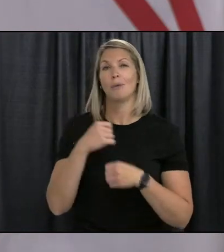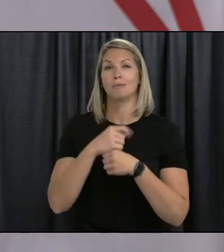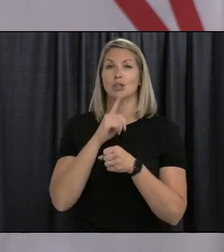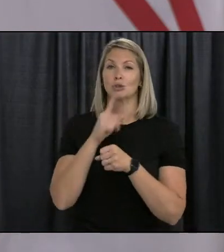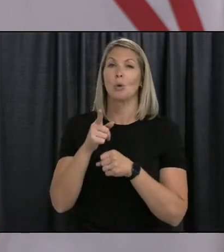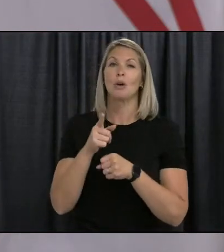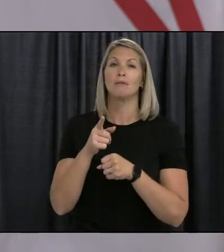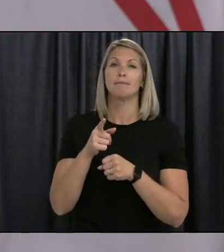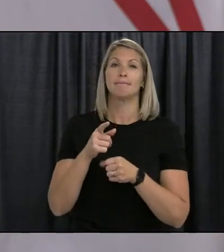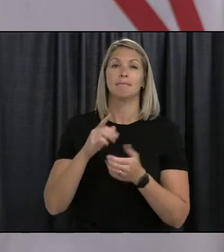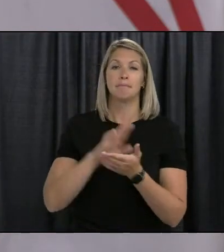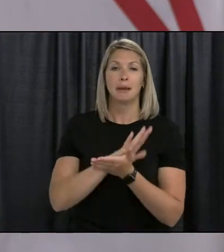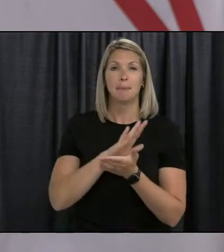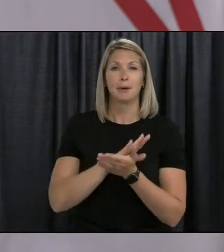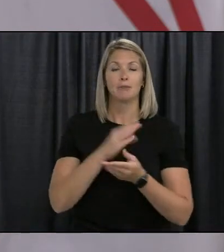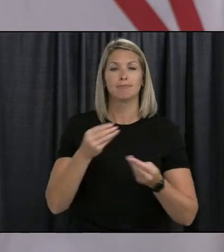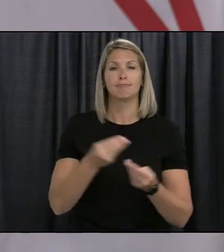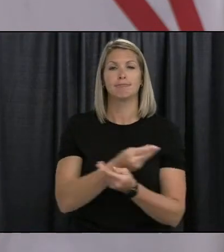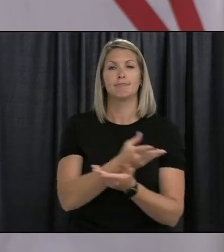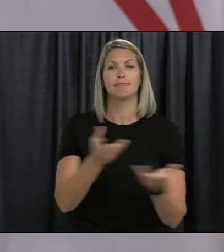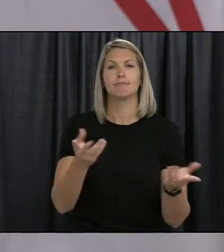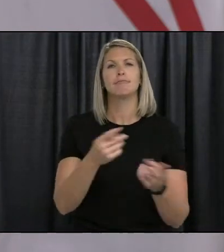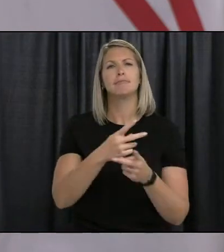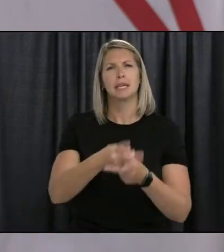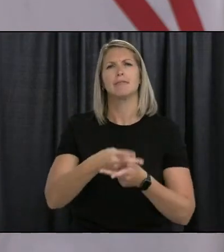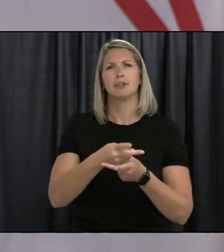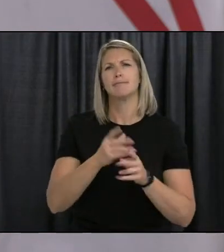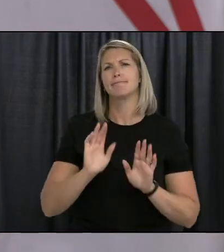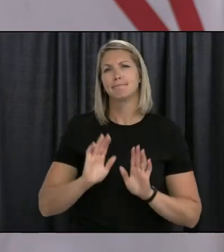out information and things like that.